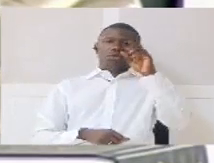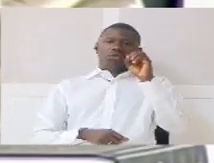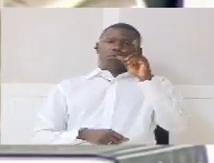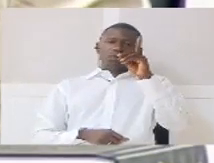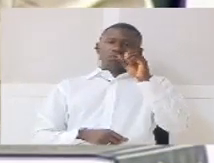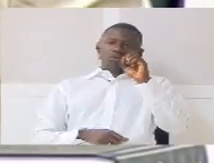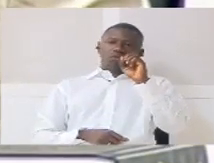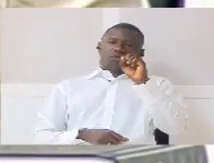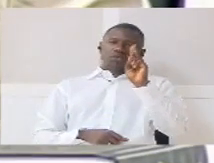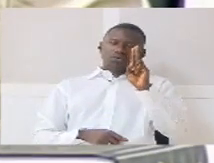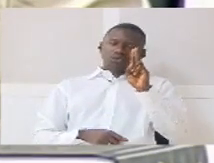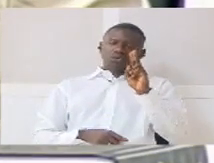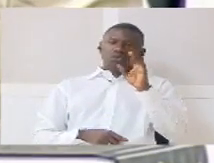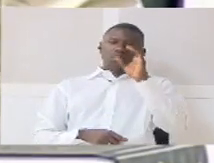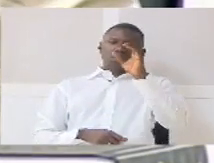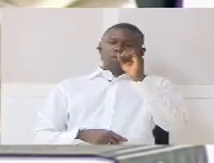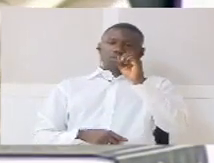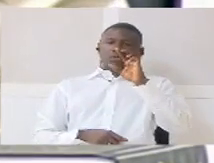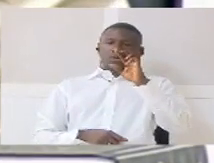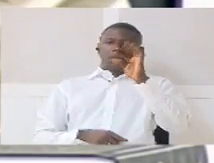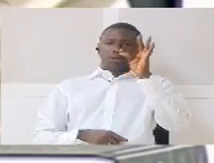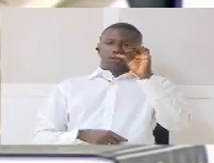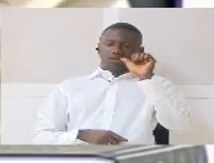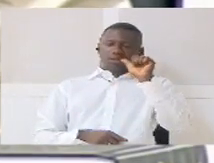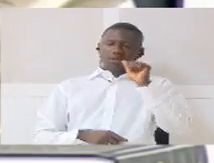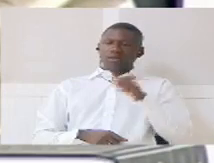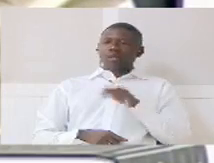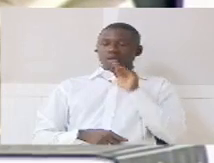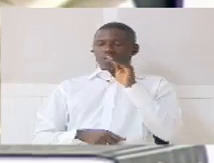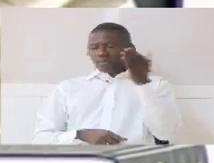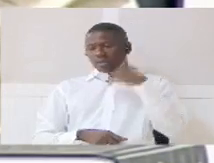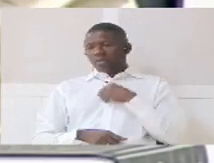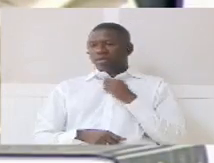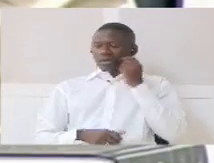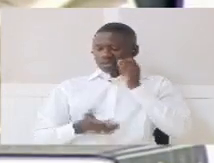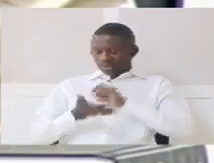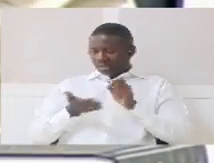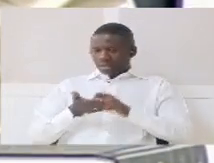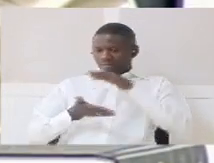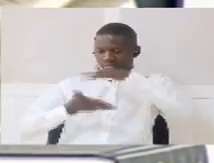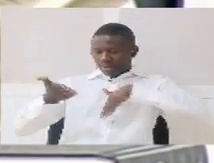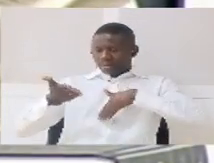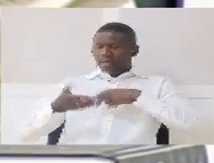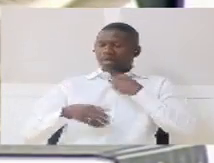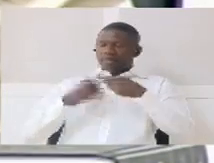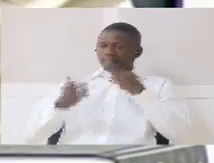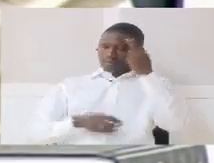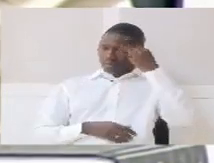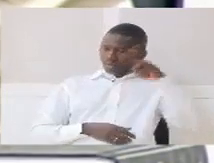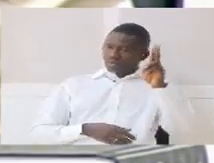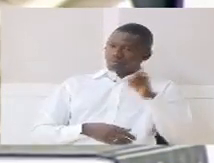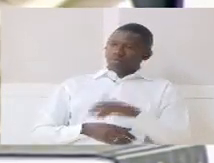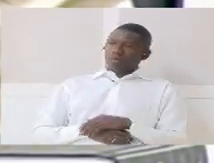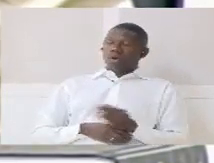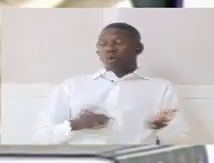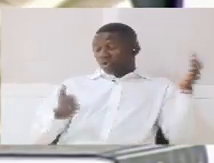Korta. Another Nanje. He came there. I think on inside. Bail bond. Bail bond inside. He signed the bail and bond. You were let go. So now, Imam